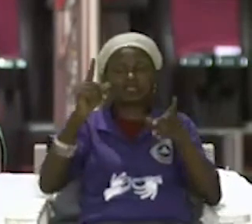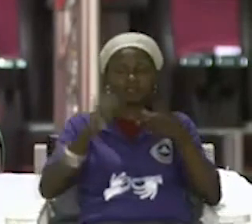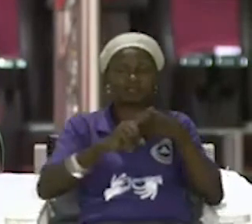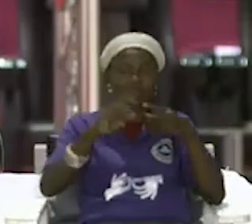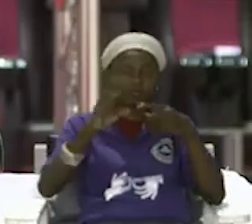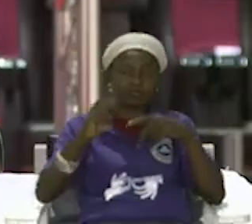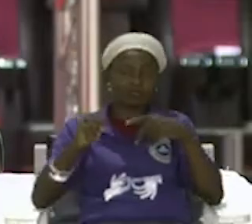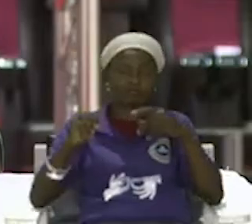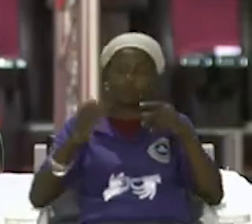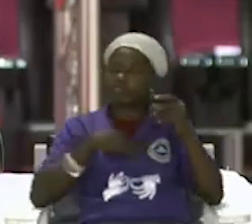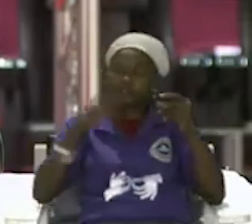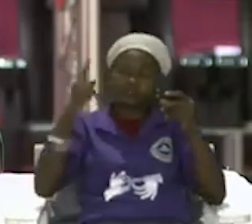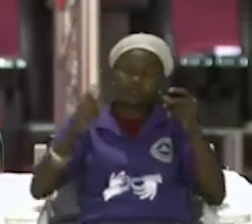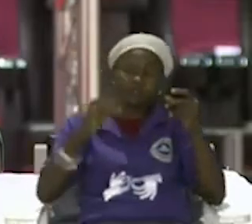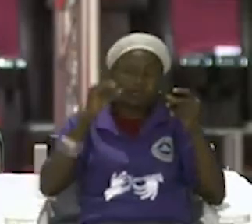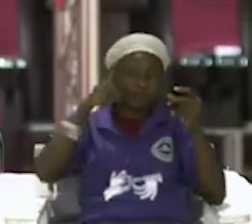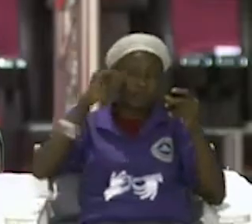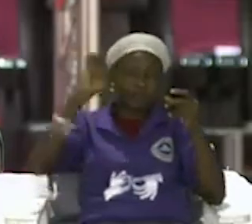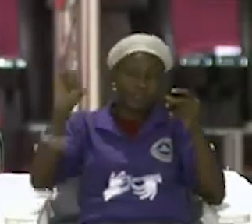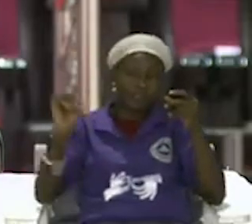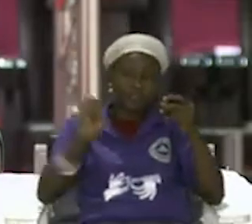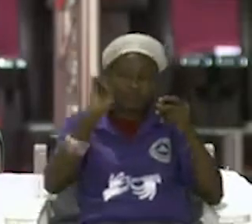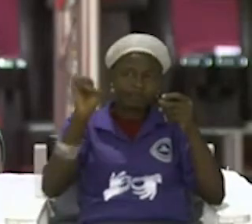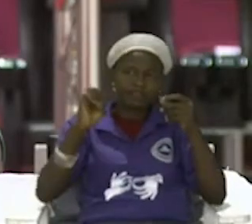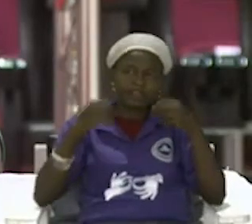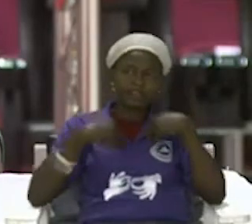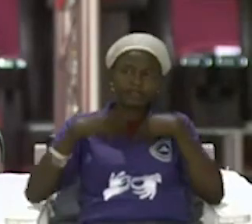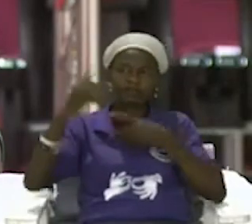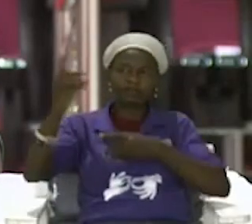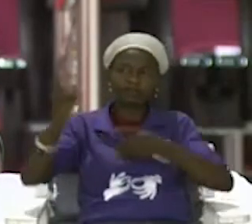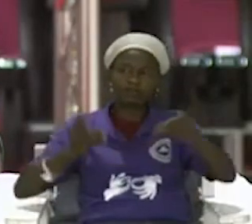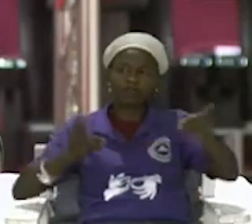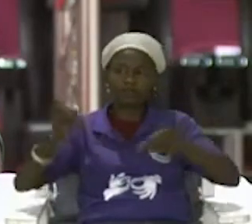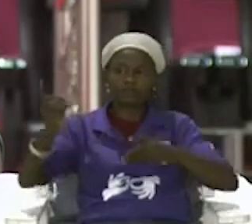and you forever have dominion.